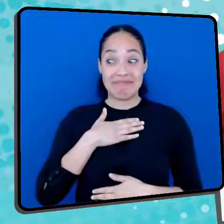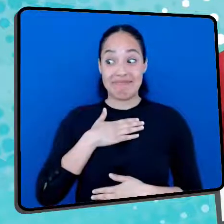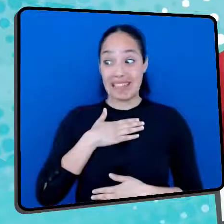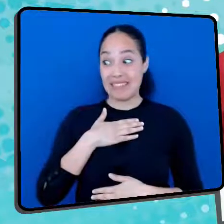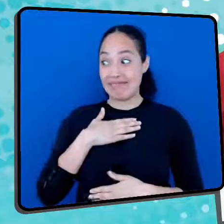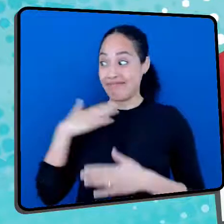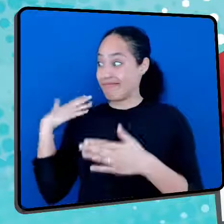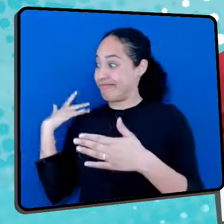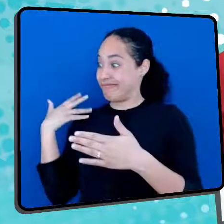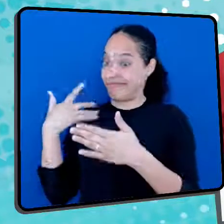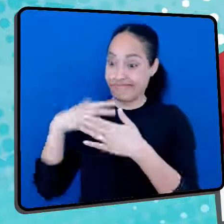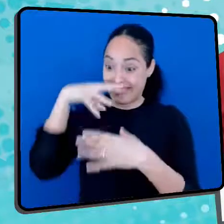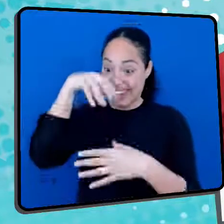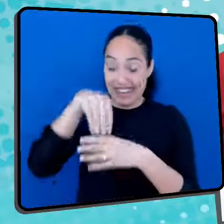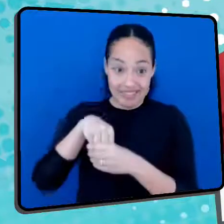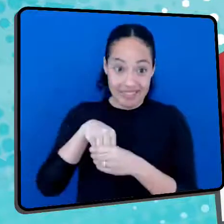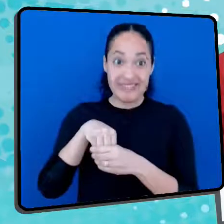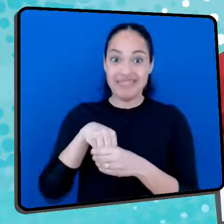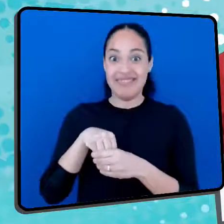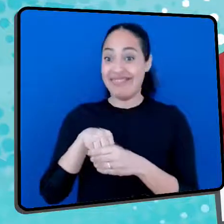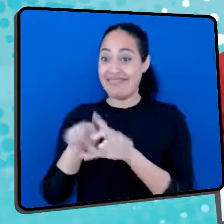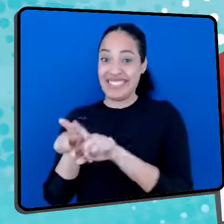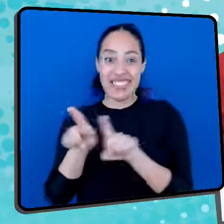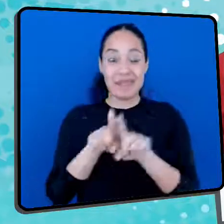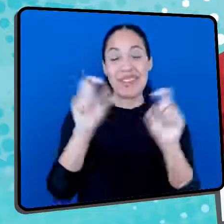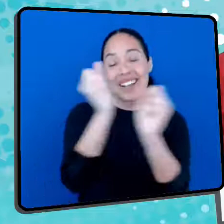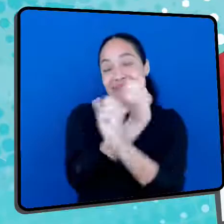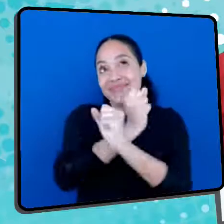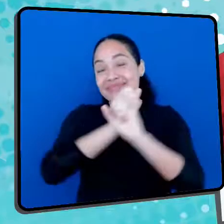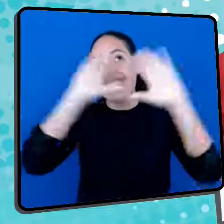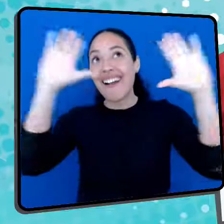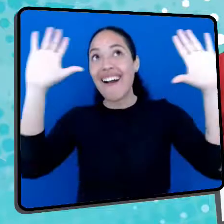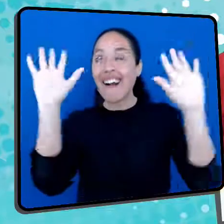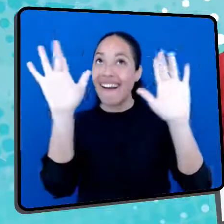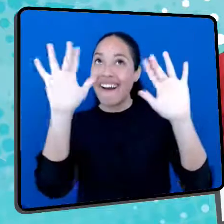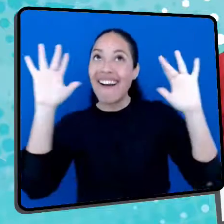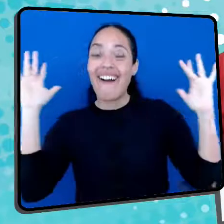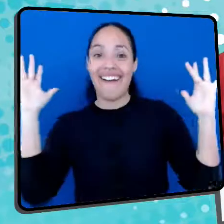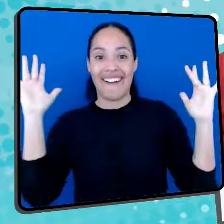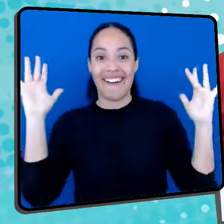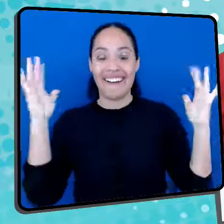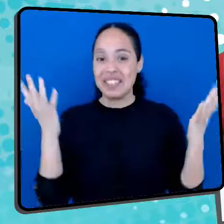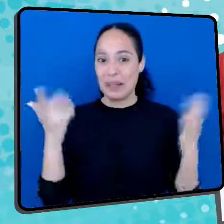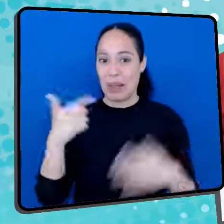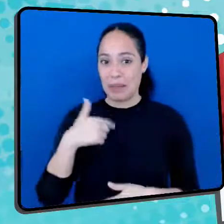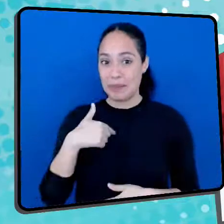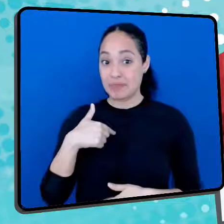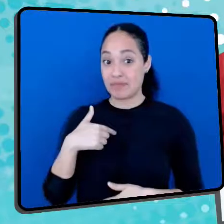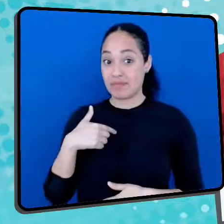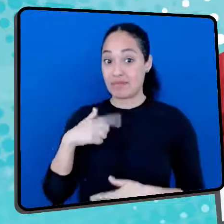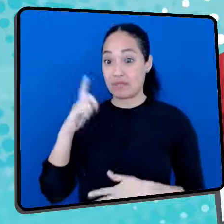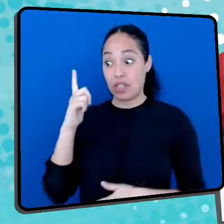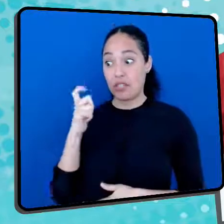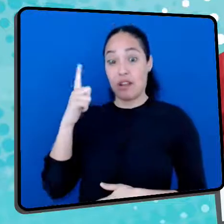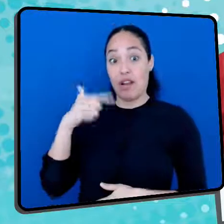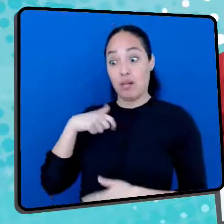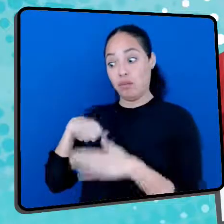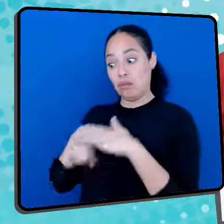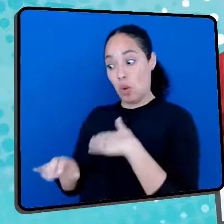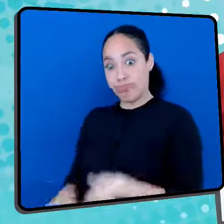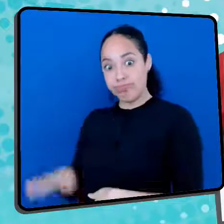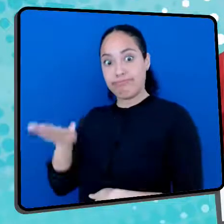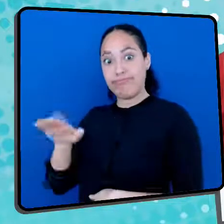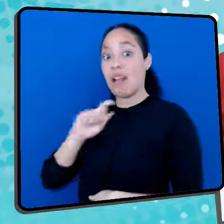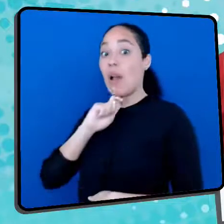that. It started from back in Hungary, because I'm originally from Hungary, actually, and I started